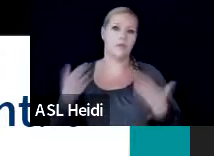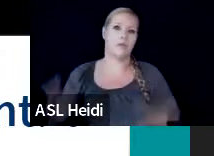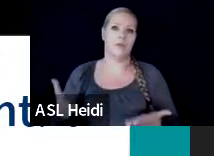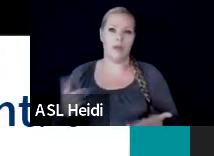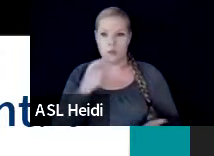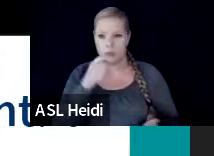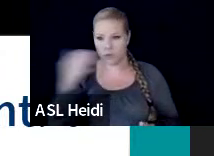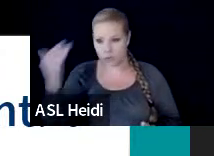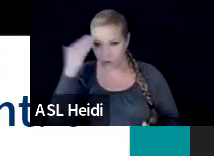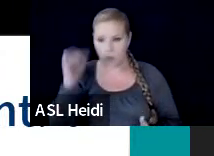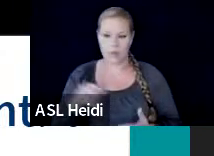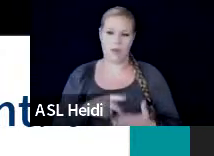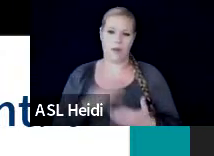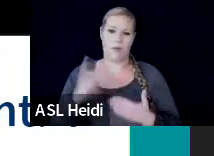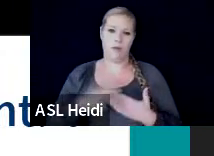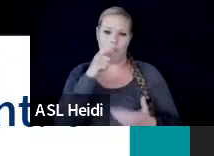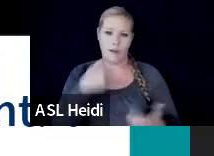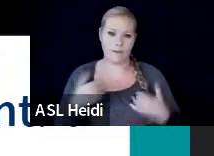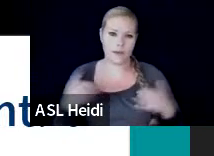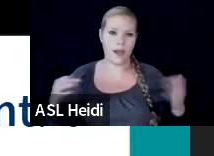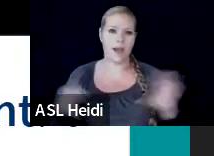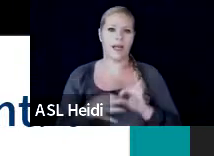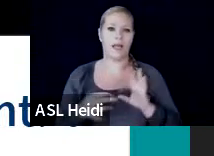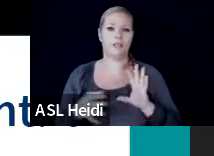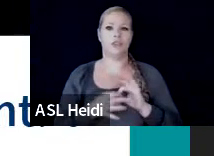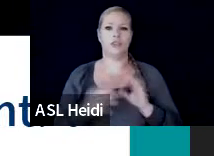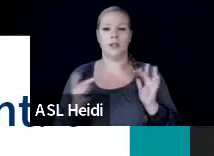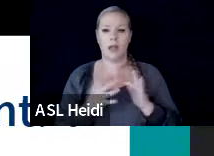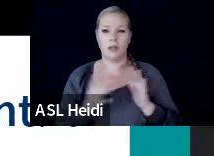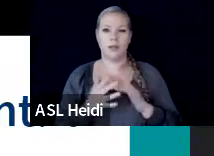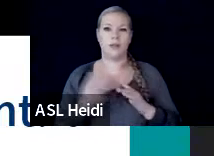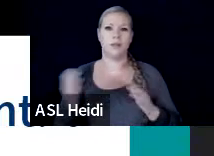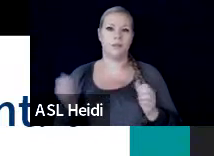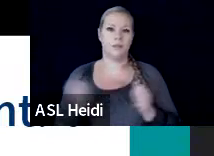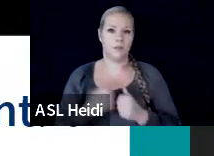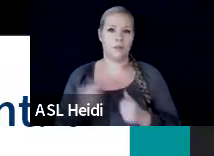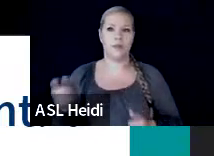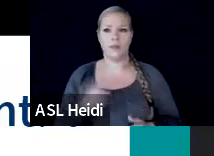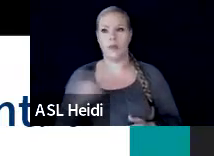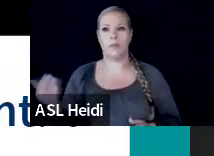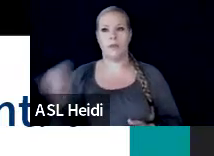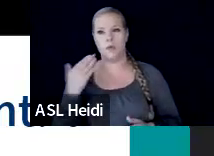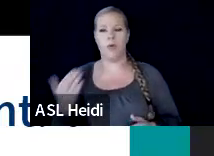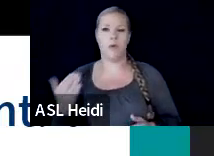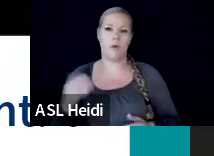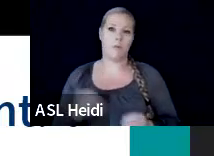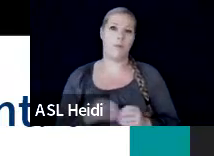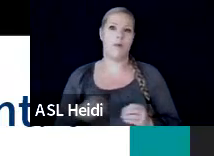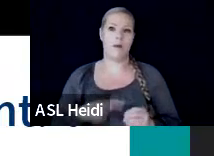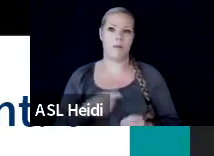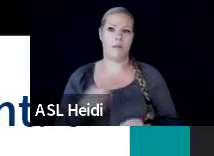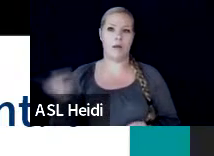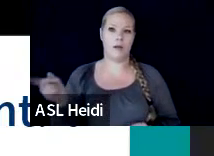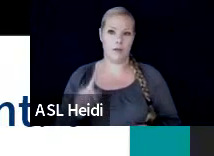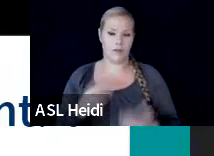those programs and are familiar with them to help us put this together. So really appreciate